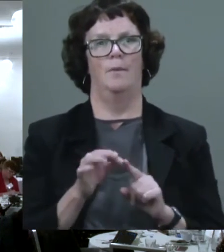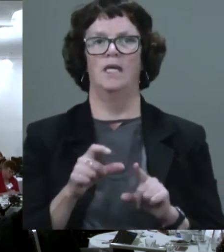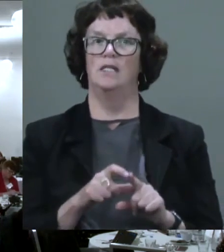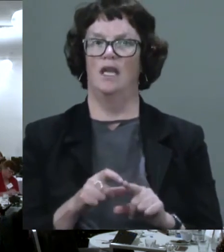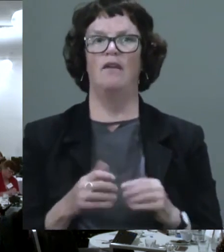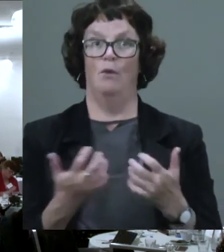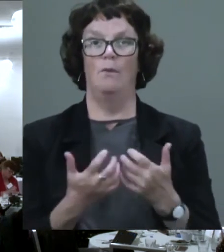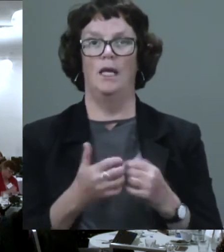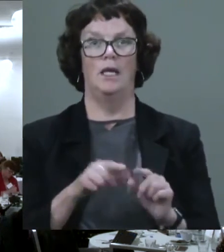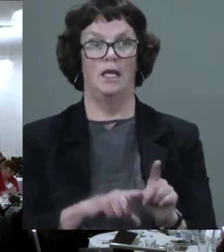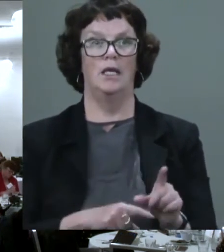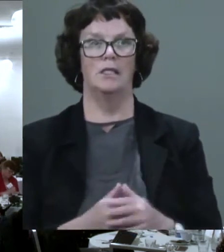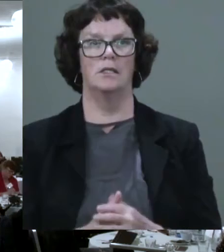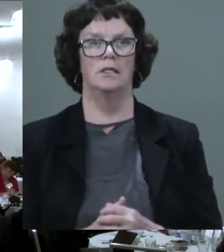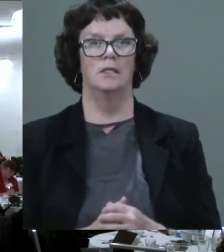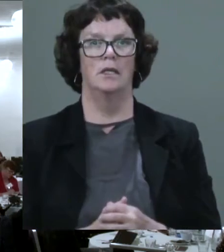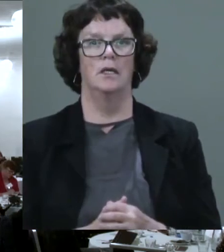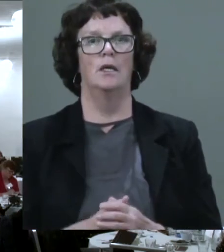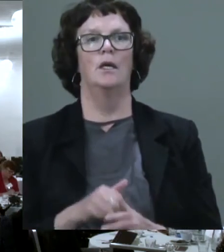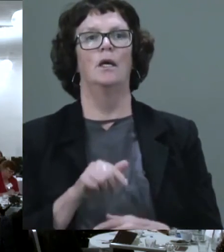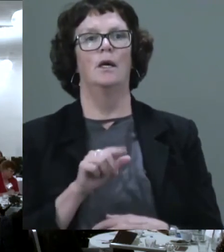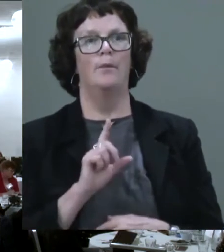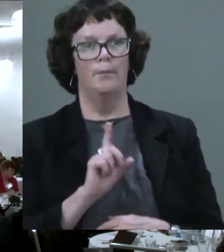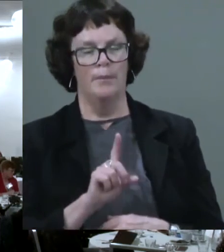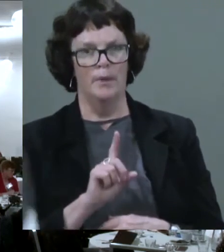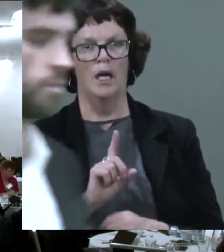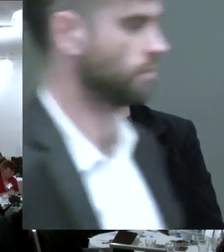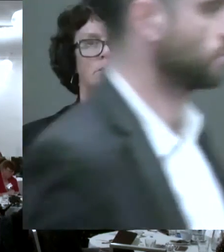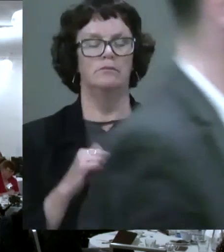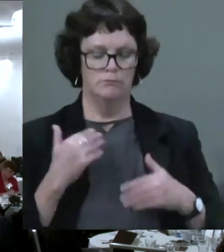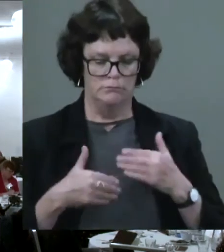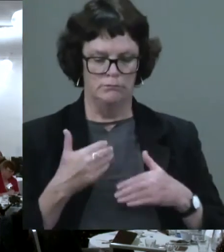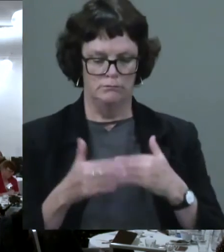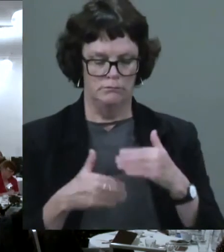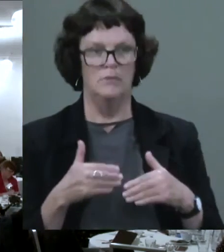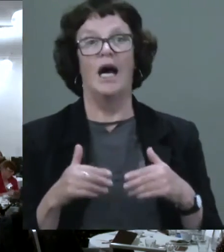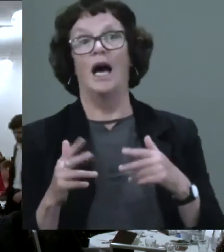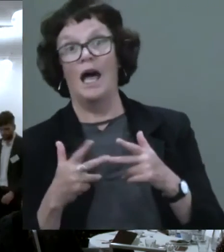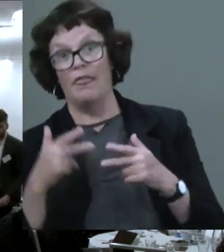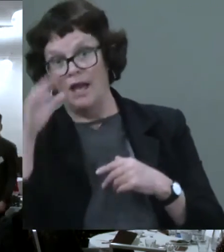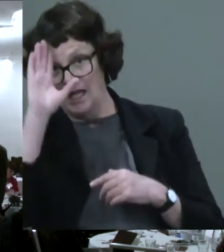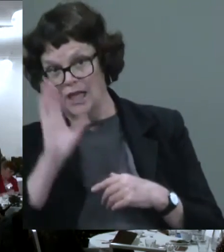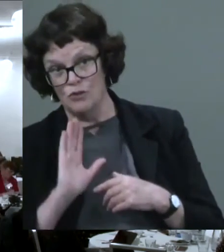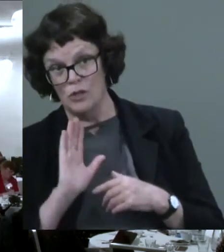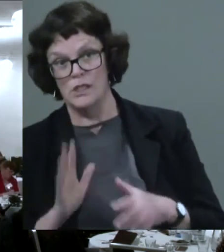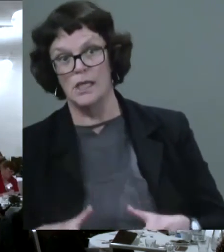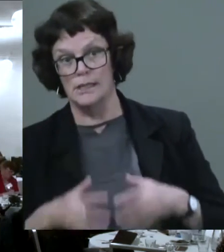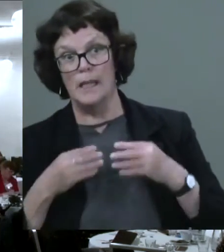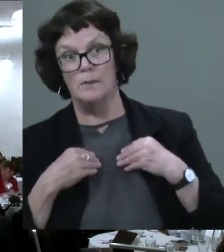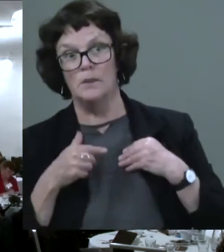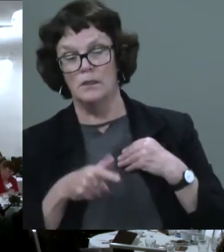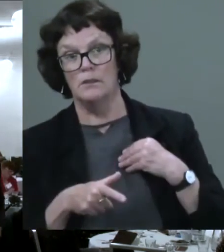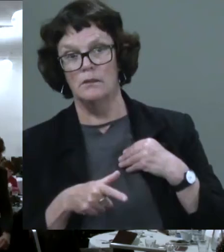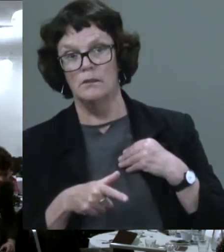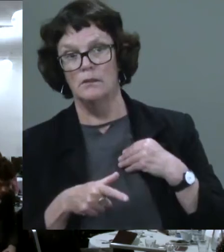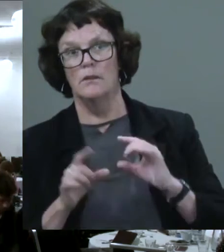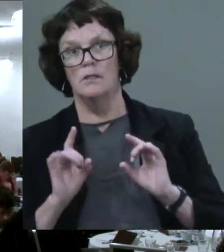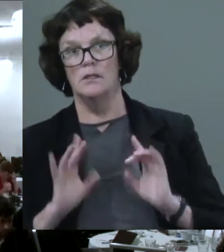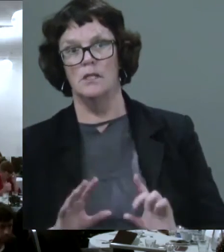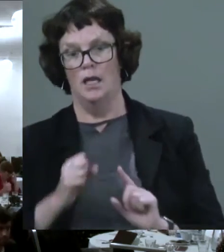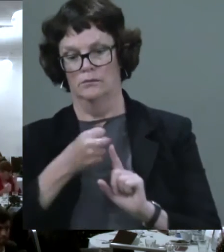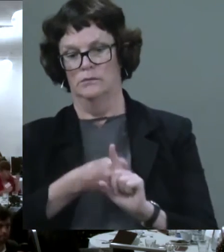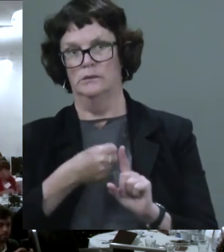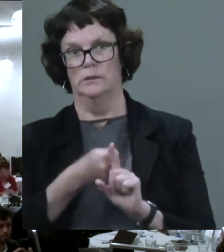a number of years. But it wasn't until other countries came on board with